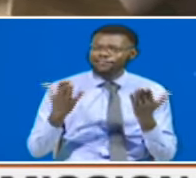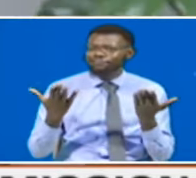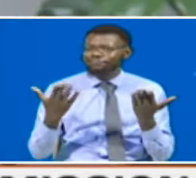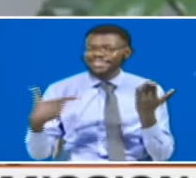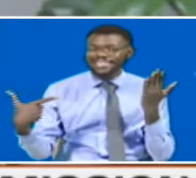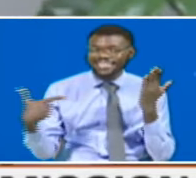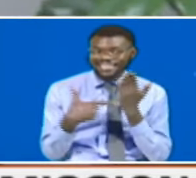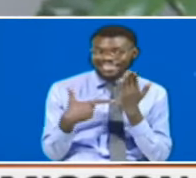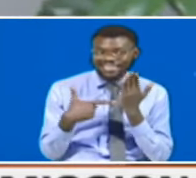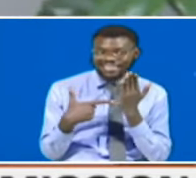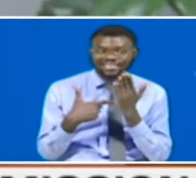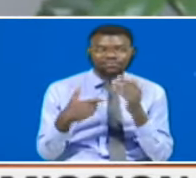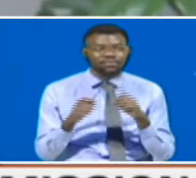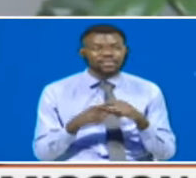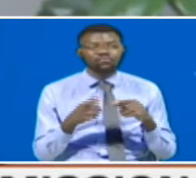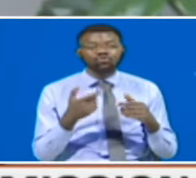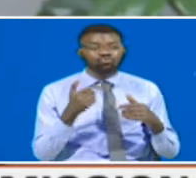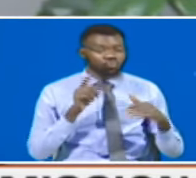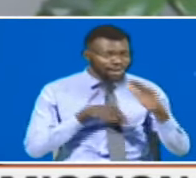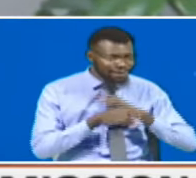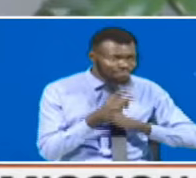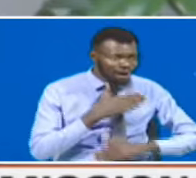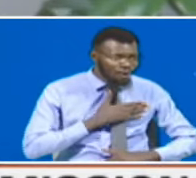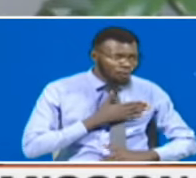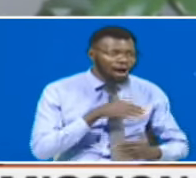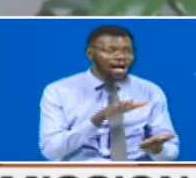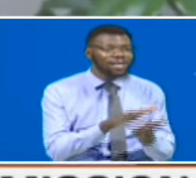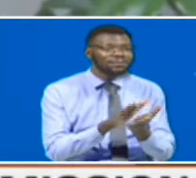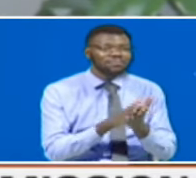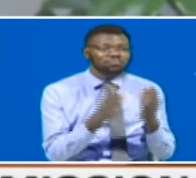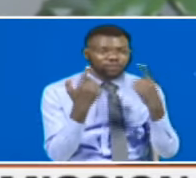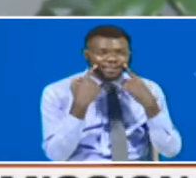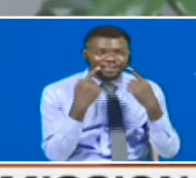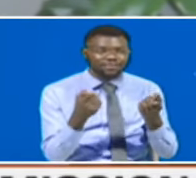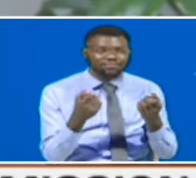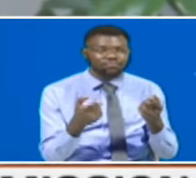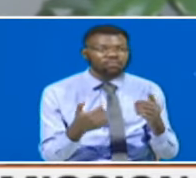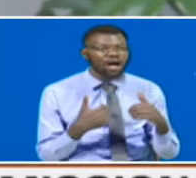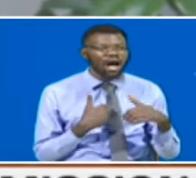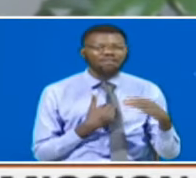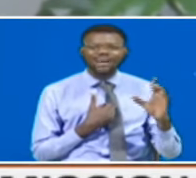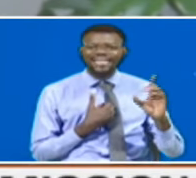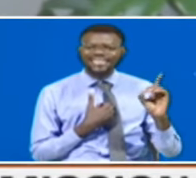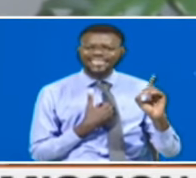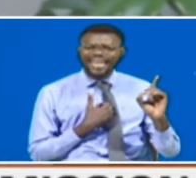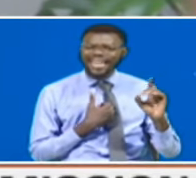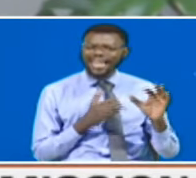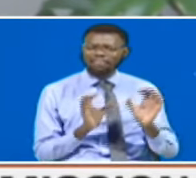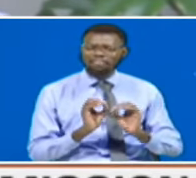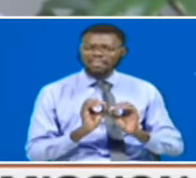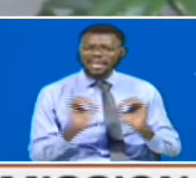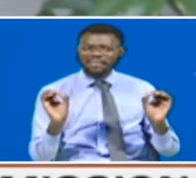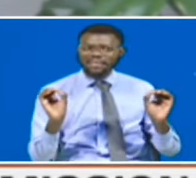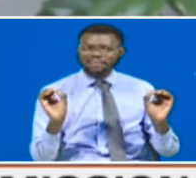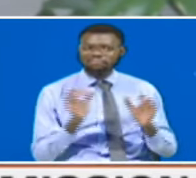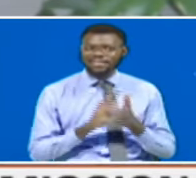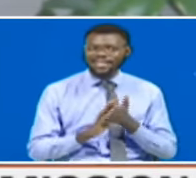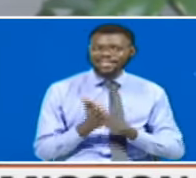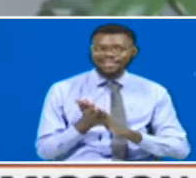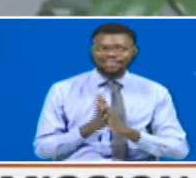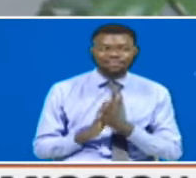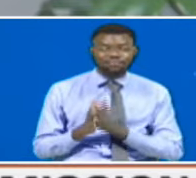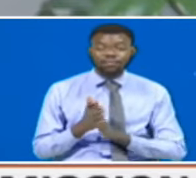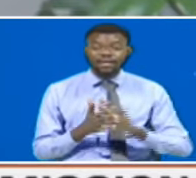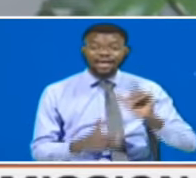went around our warehouses, I'm sure you saw that you've got no diesel forklifts operating in the warehouses. We've gone to an LPG